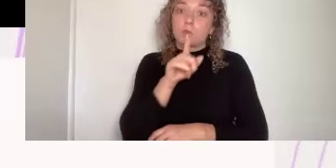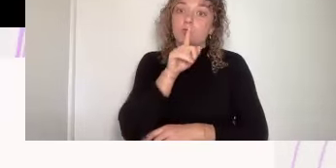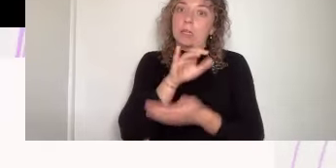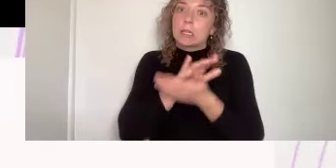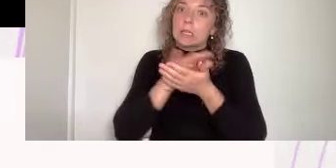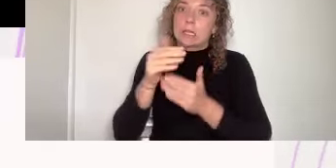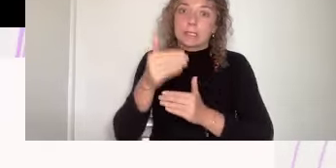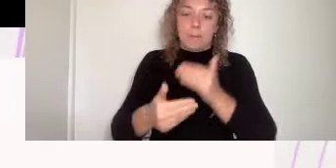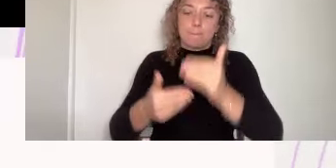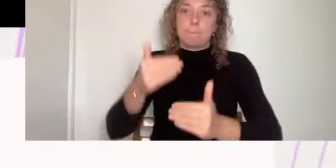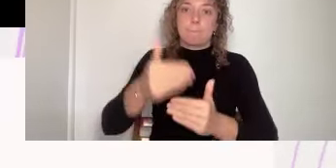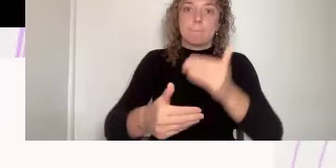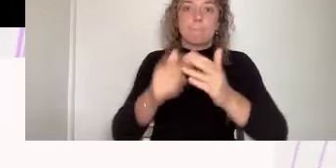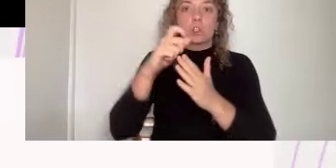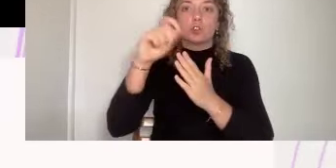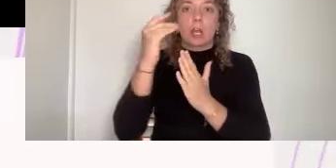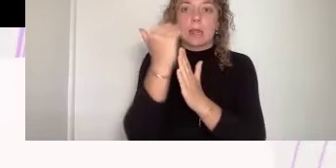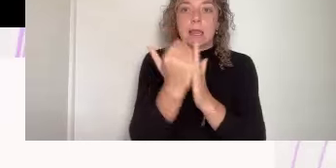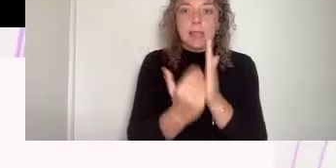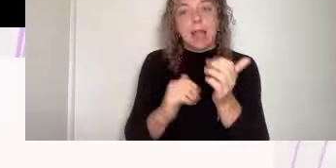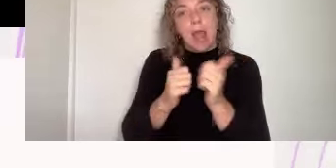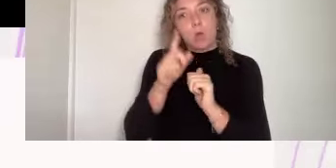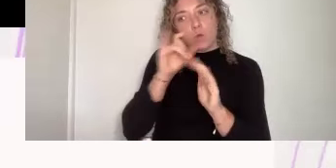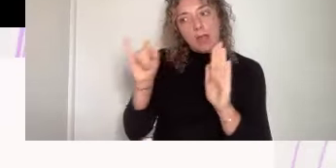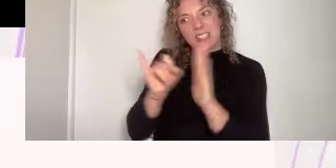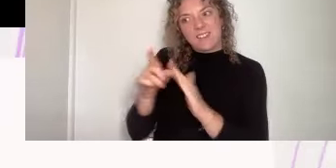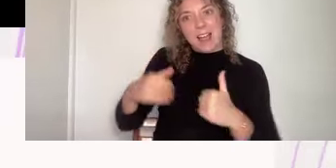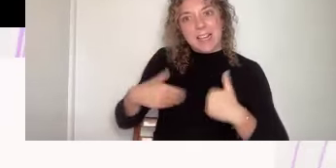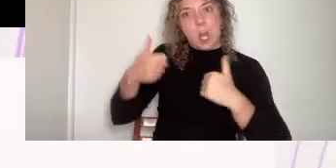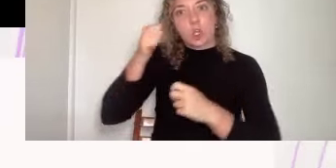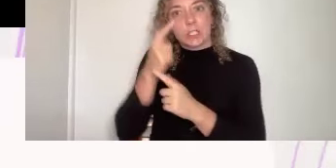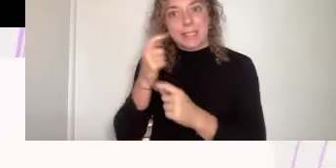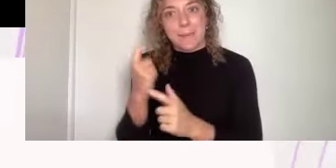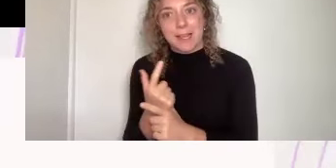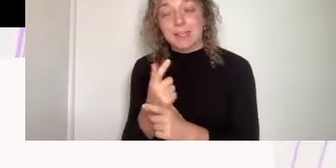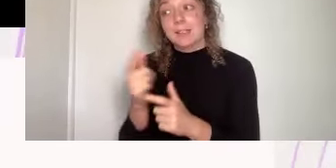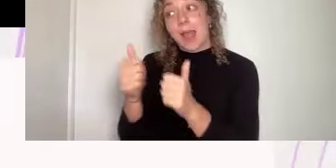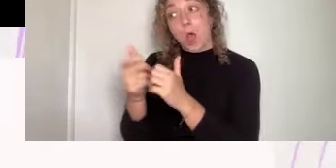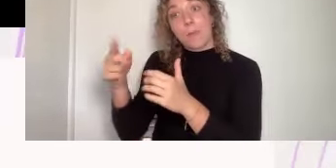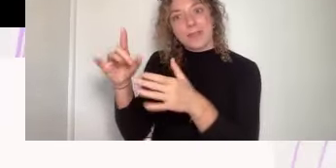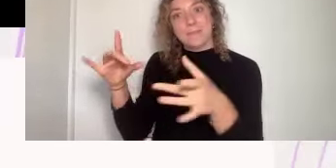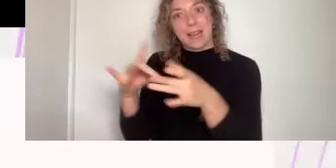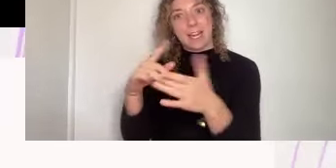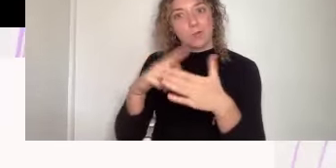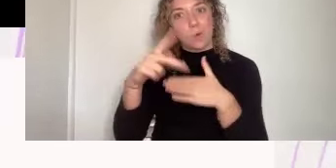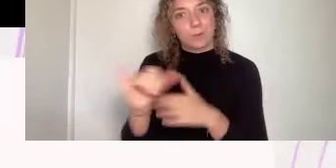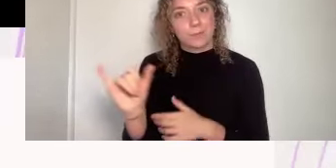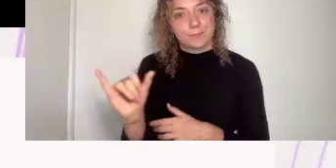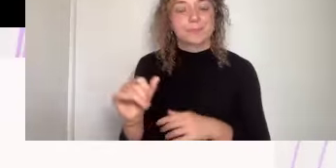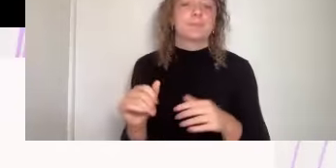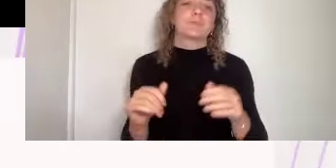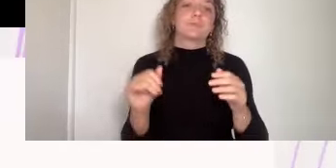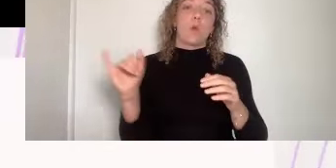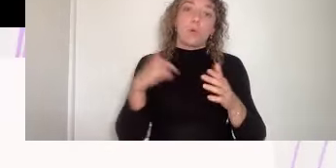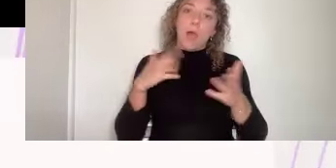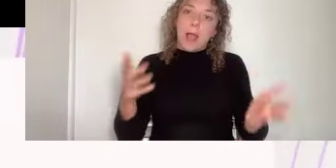nice step-by-step checklist on how to identify these younger siblings and get them connected to programs. I also encourage